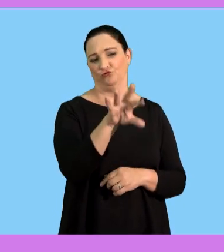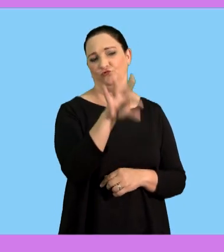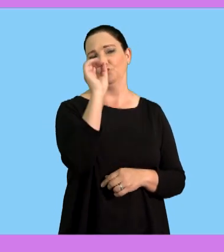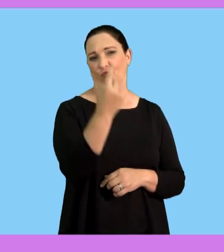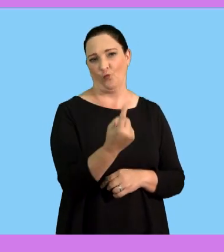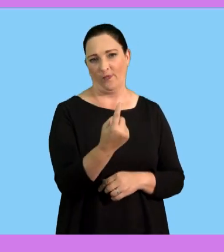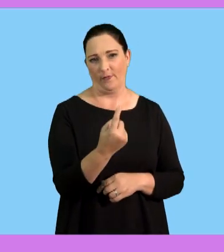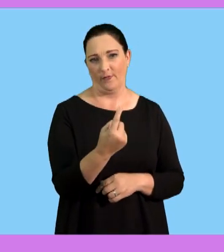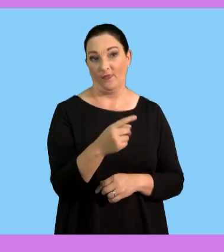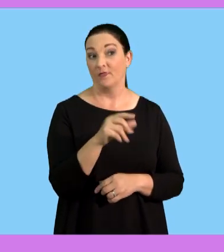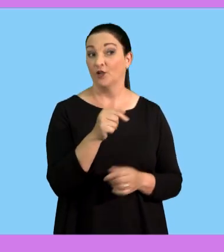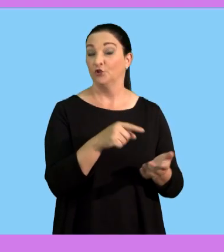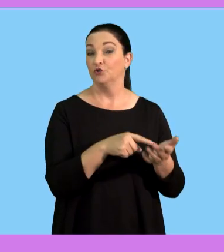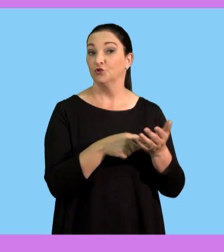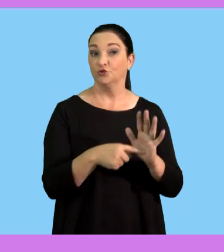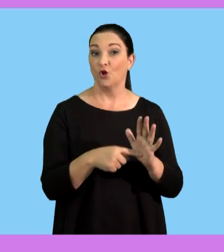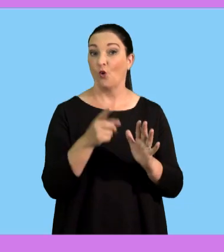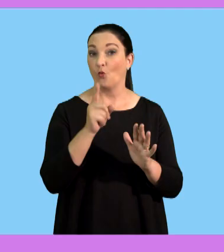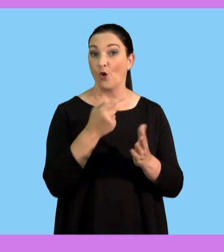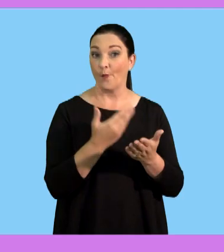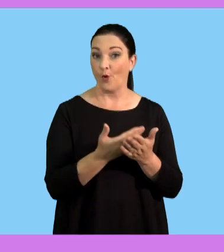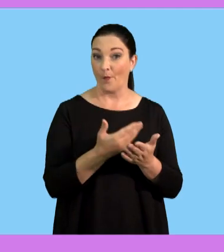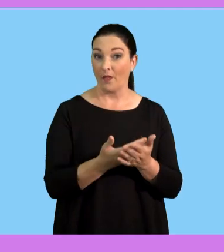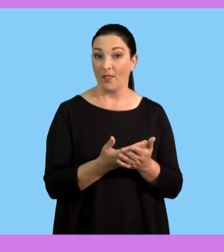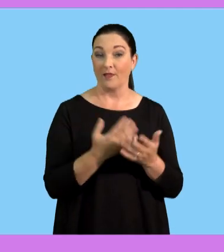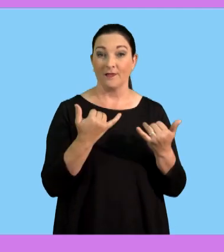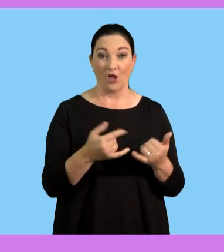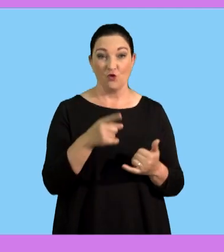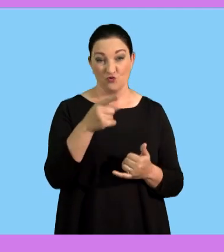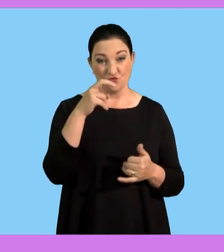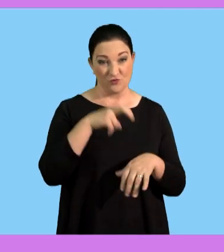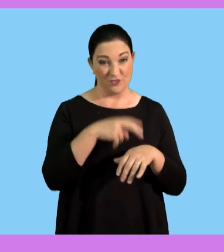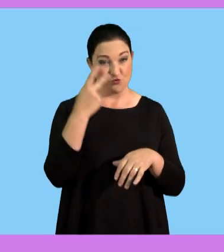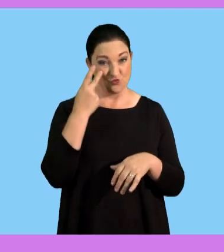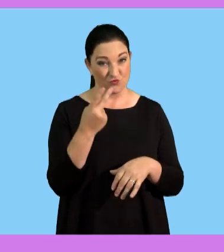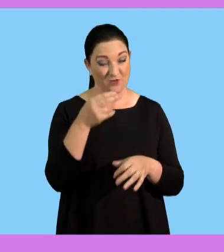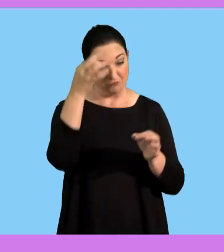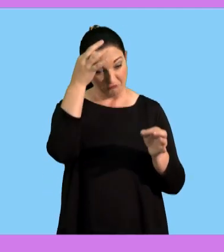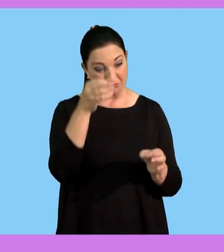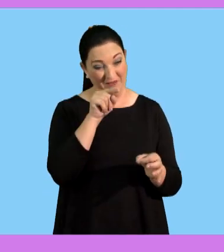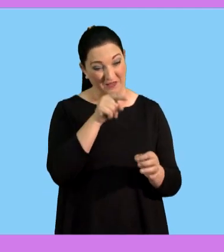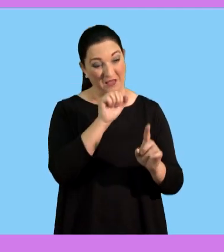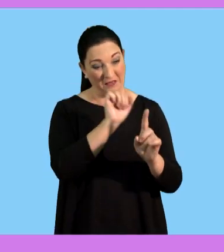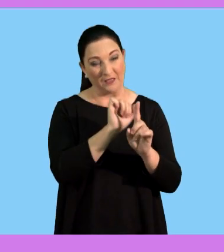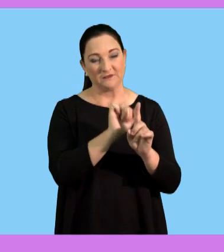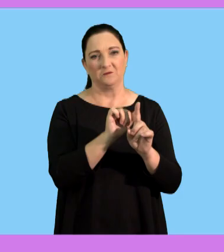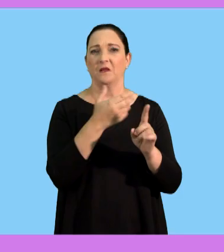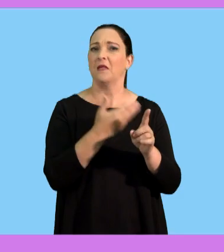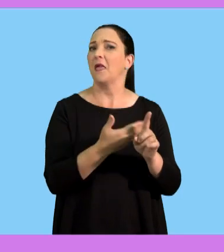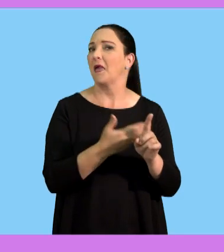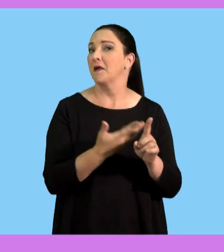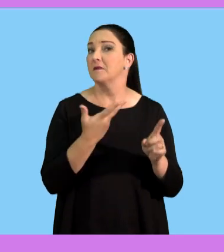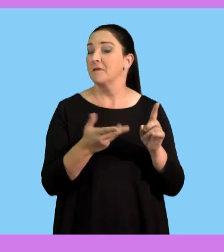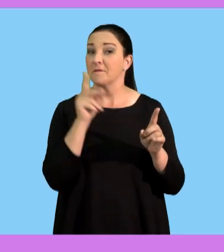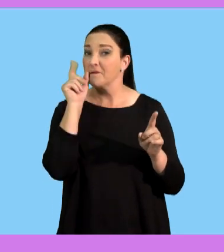random. Determine the following probabilities. So here I'm saying, determine the probability of that customer being